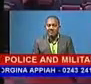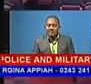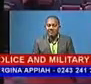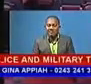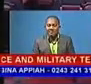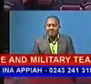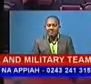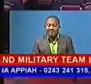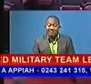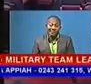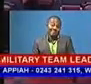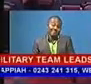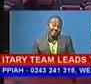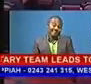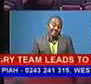Well, but